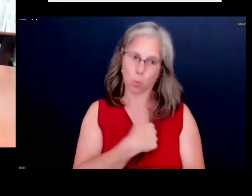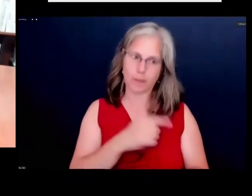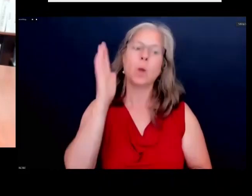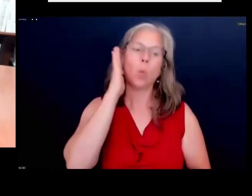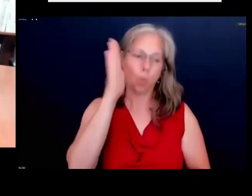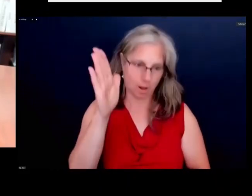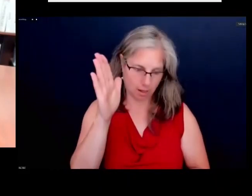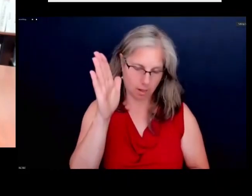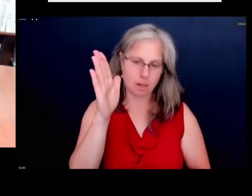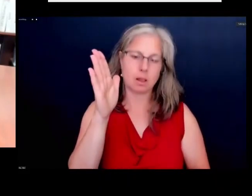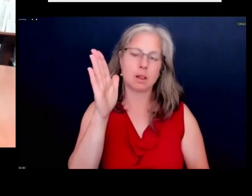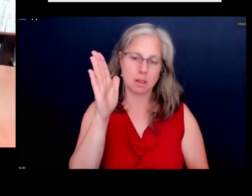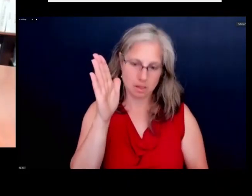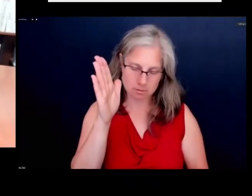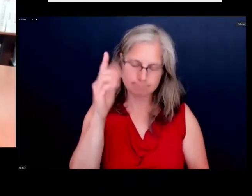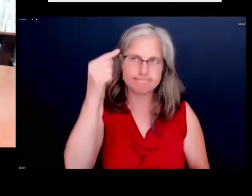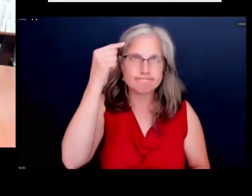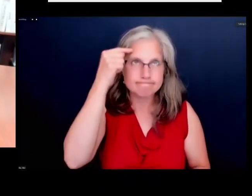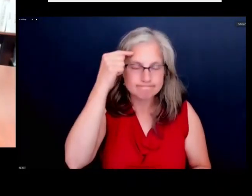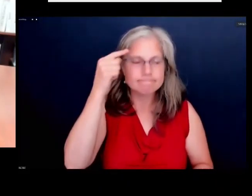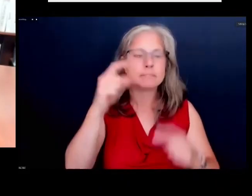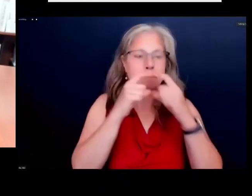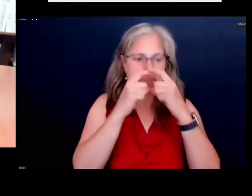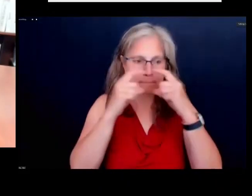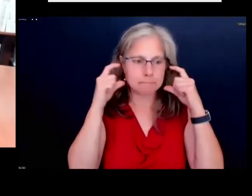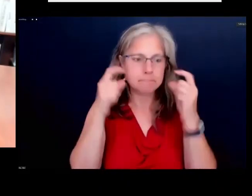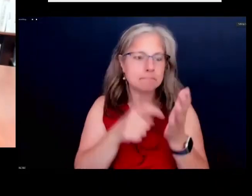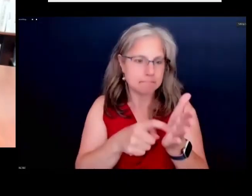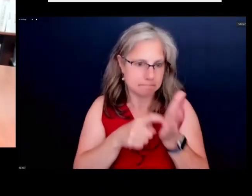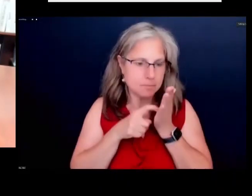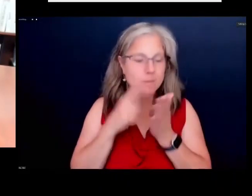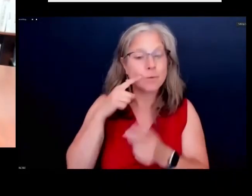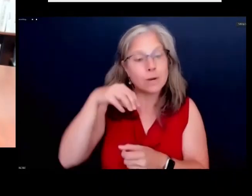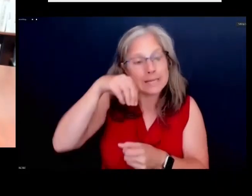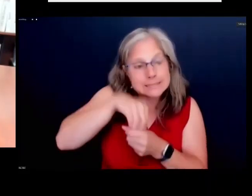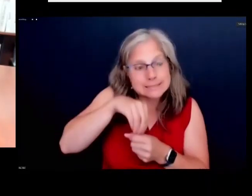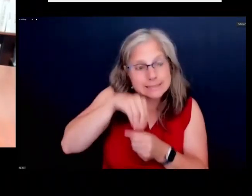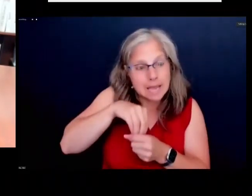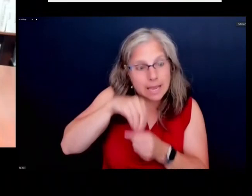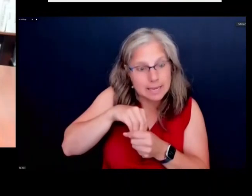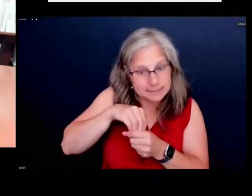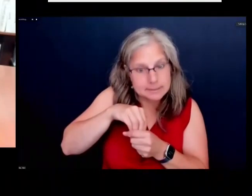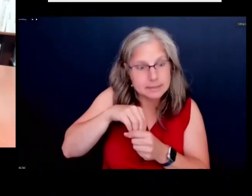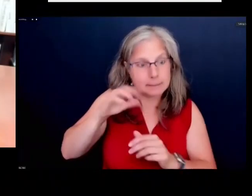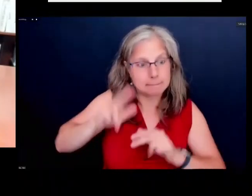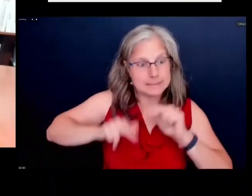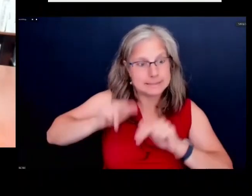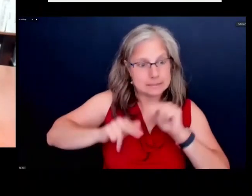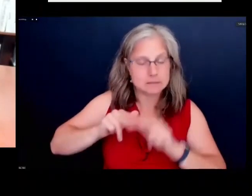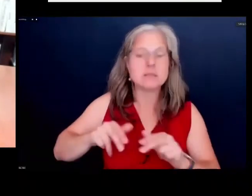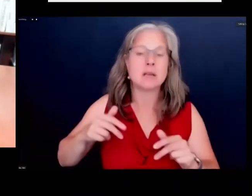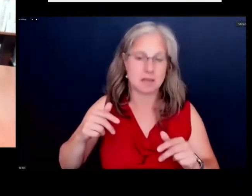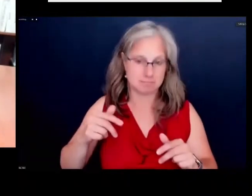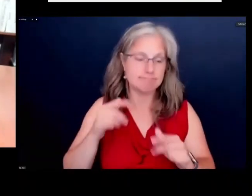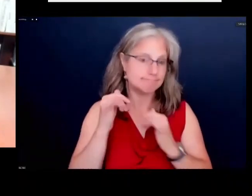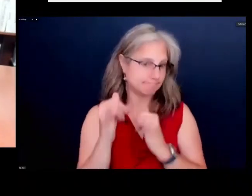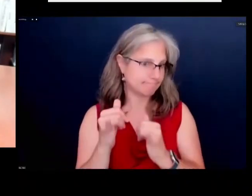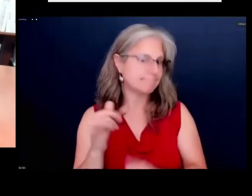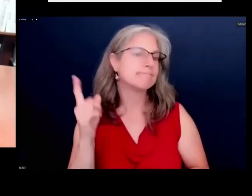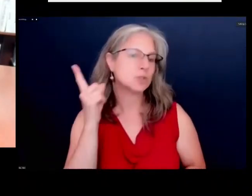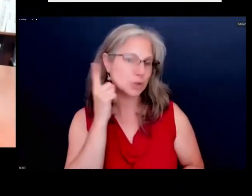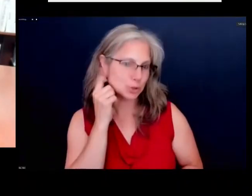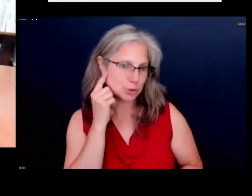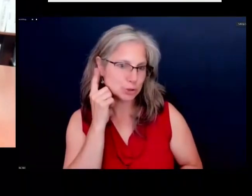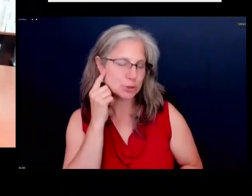would consider a mask mandate for indoors. And I too have